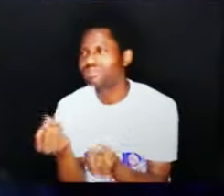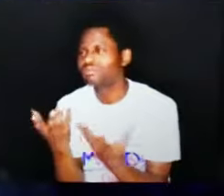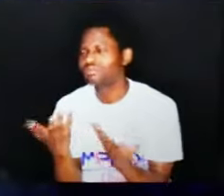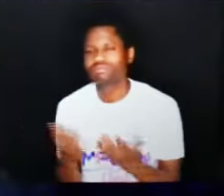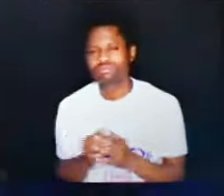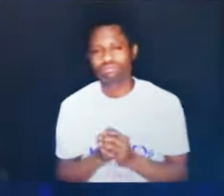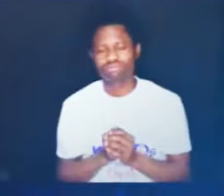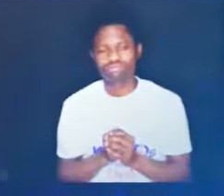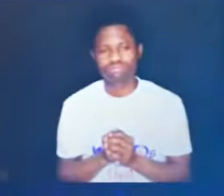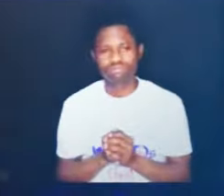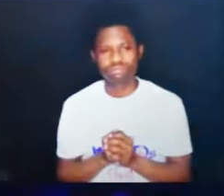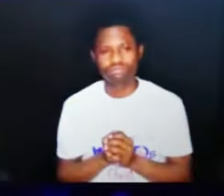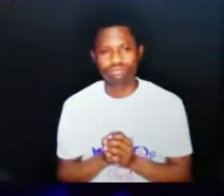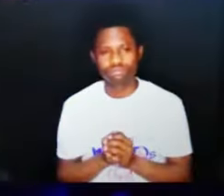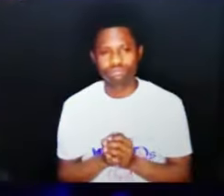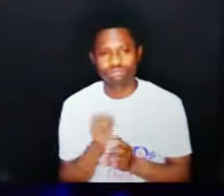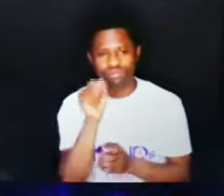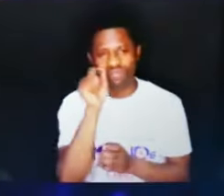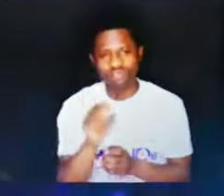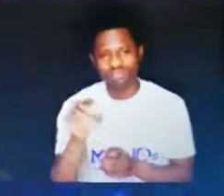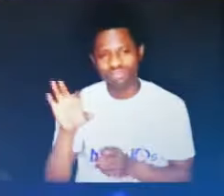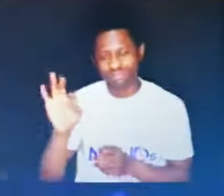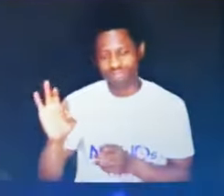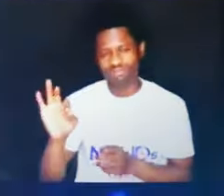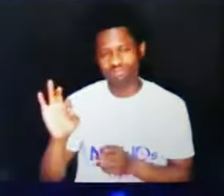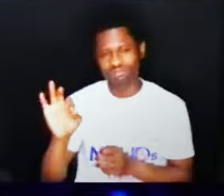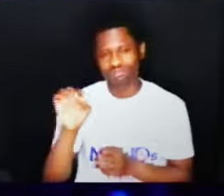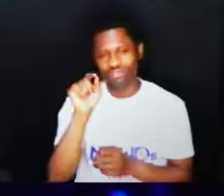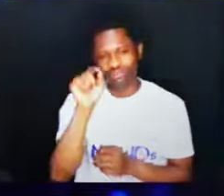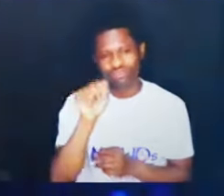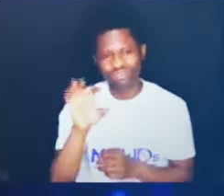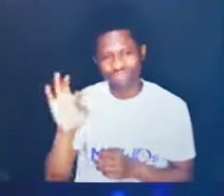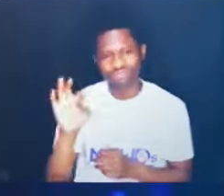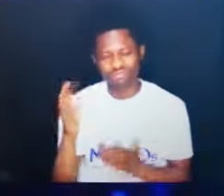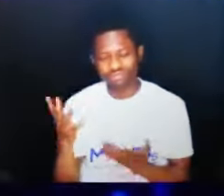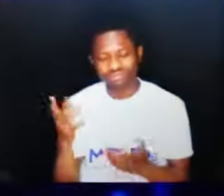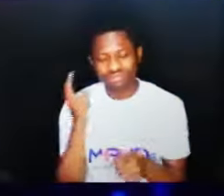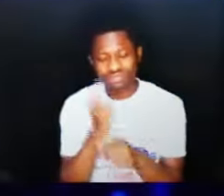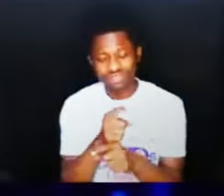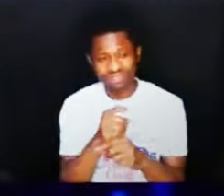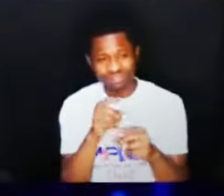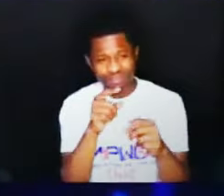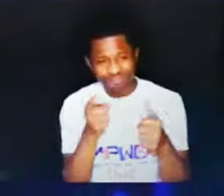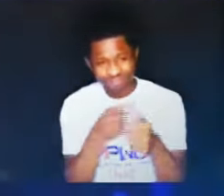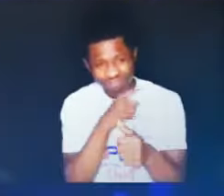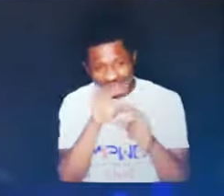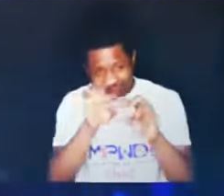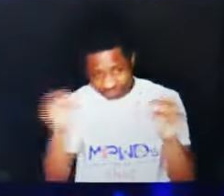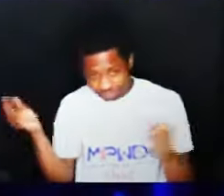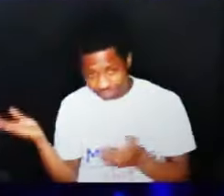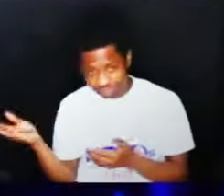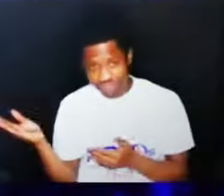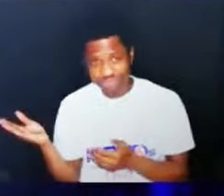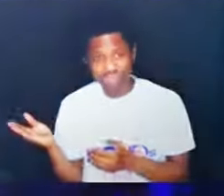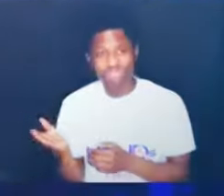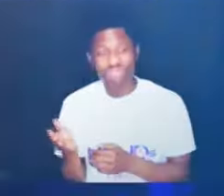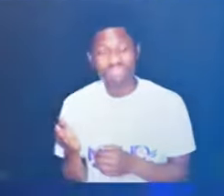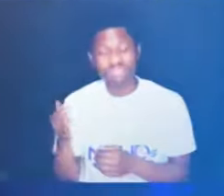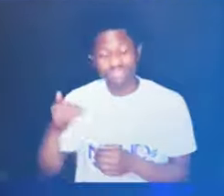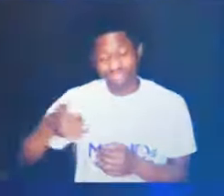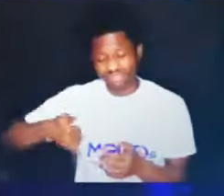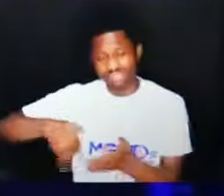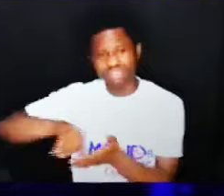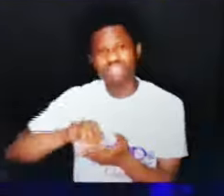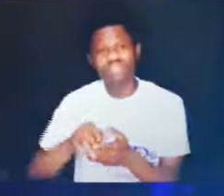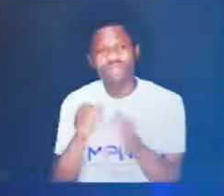chi chi chi chi chi. So verse 9. Let's read verse 9 together. Just the first line. Ready, go. They